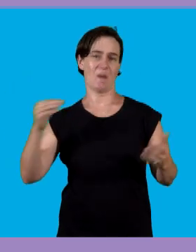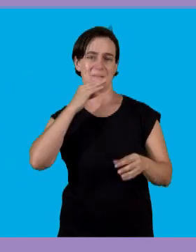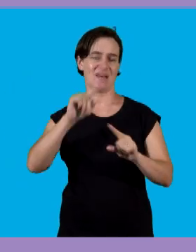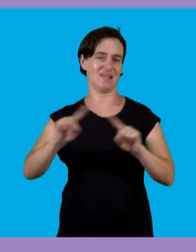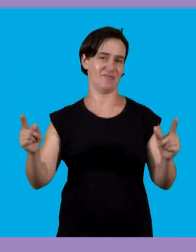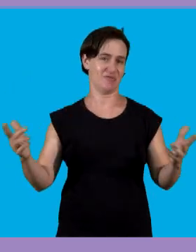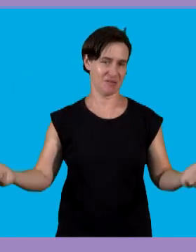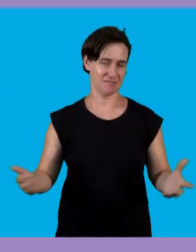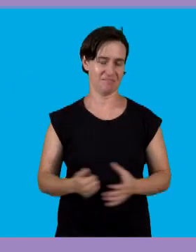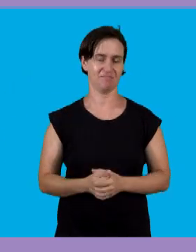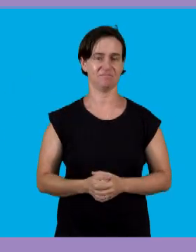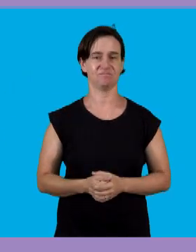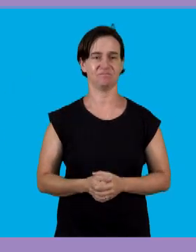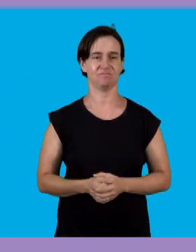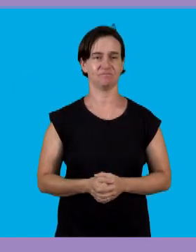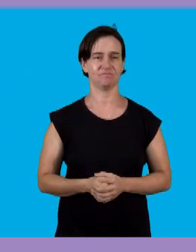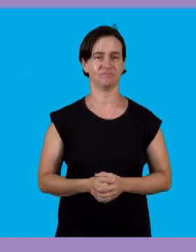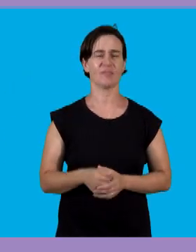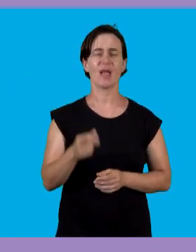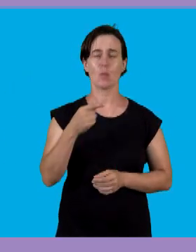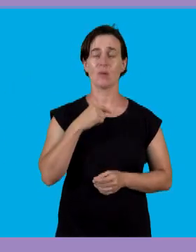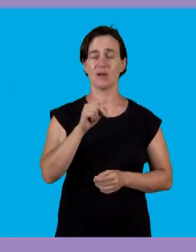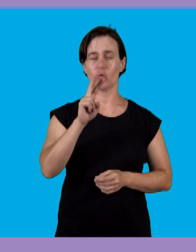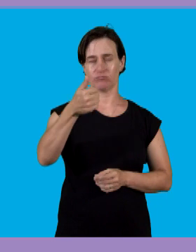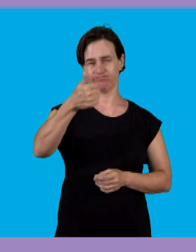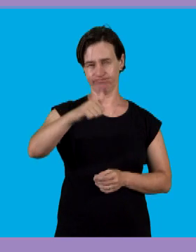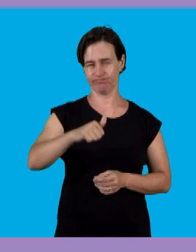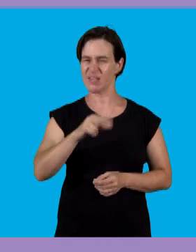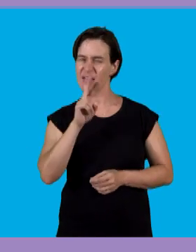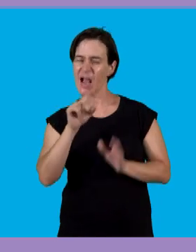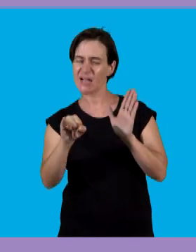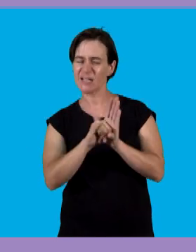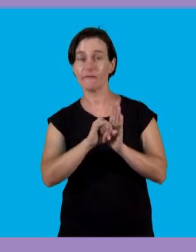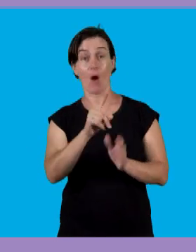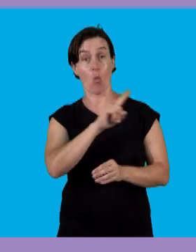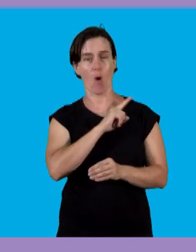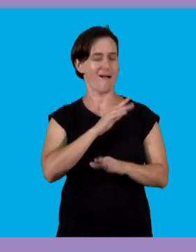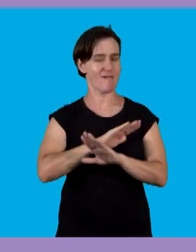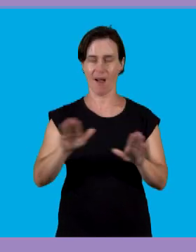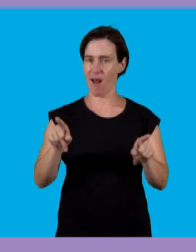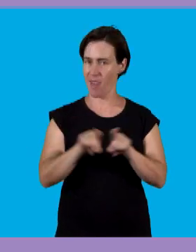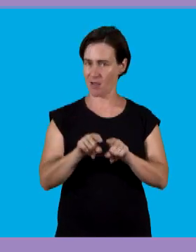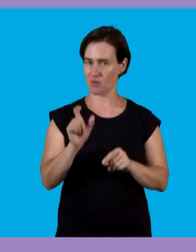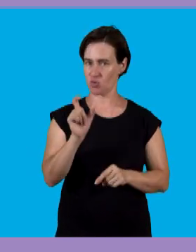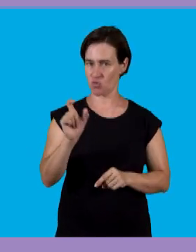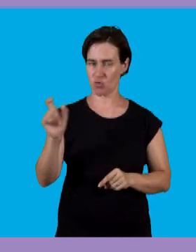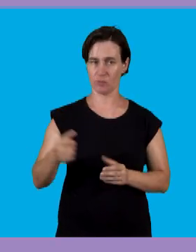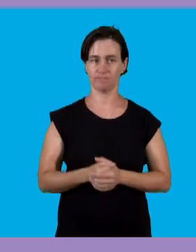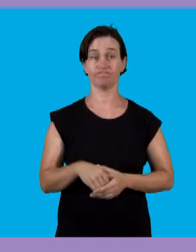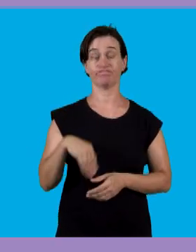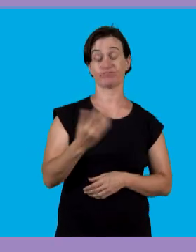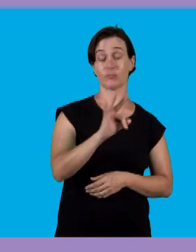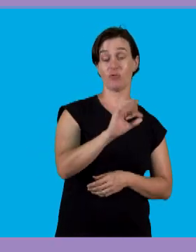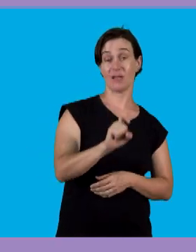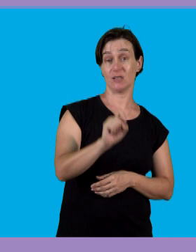same. Let's look at the following terms and let's identify why they are unlike terms. Now we have 3x